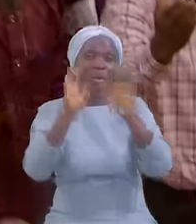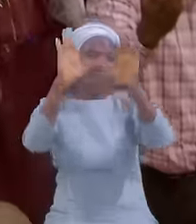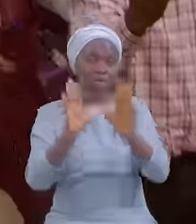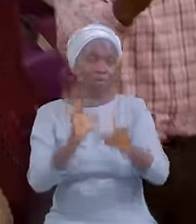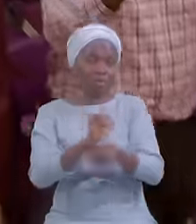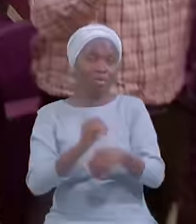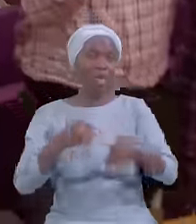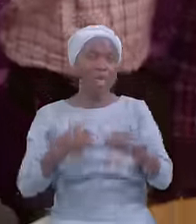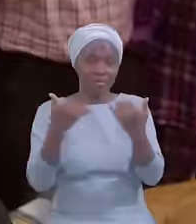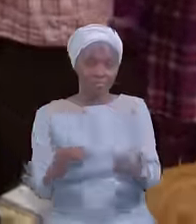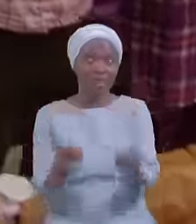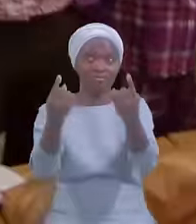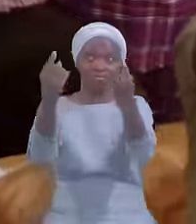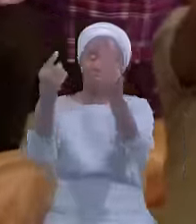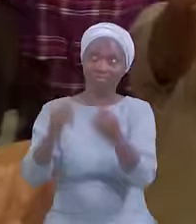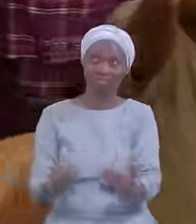now arrived.